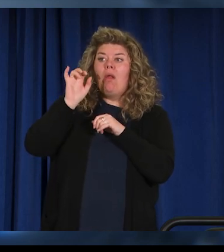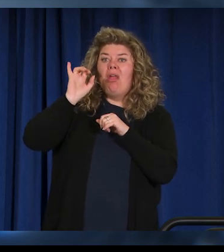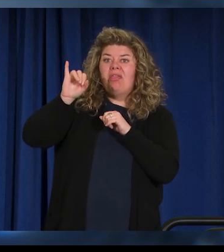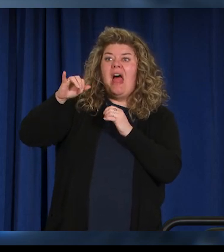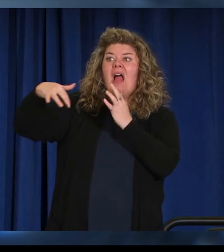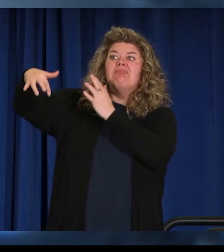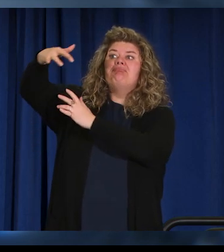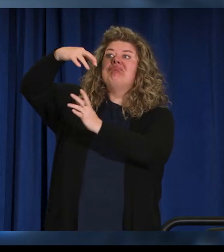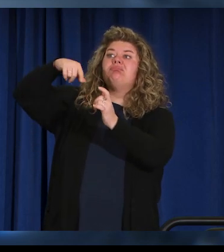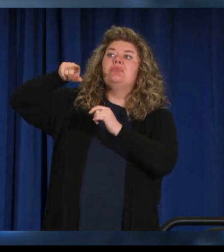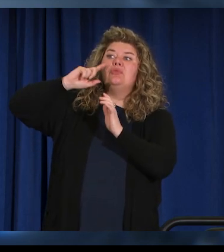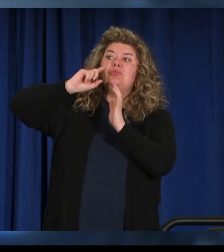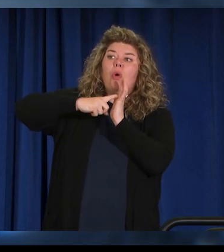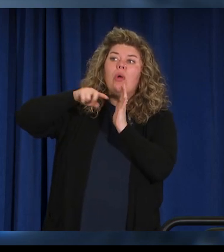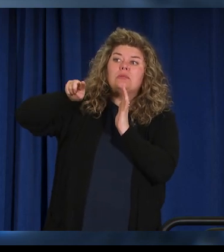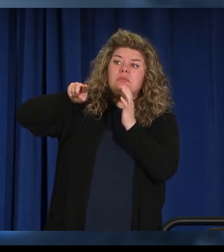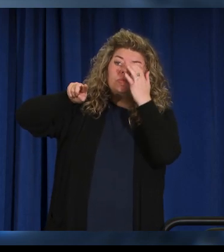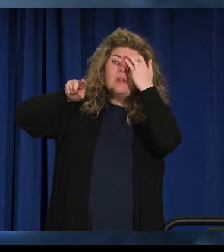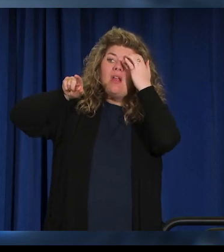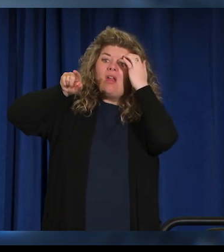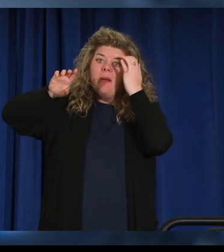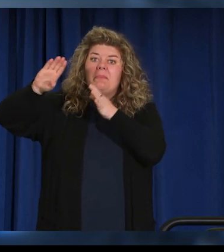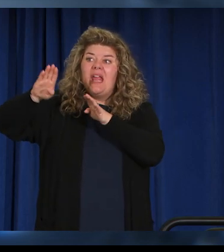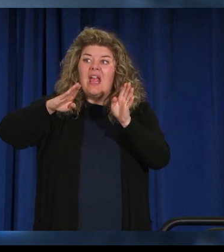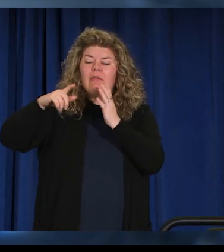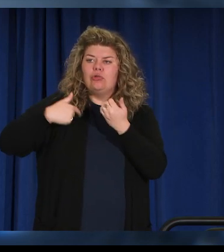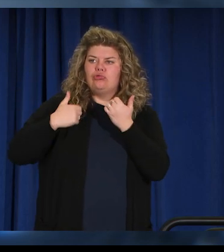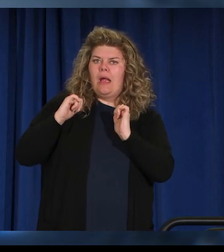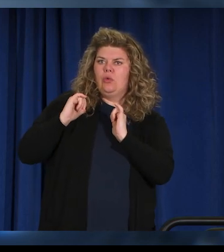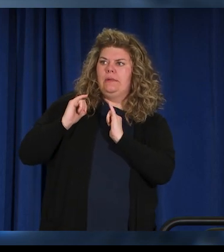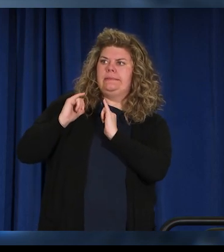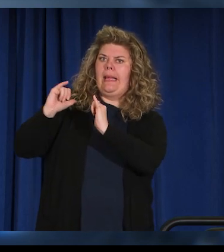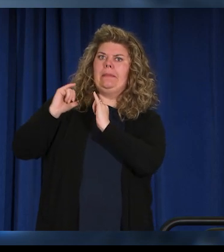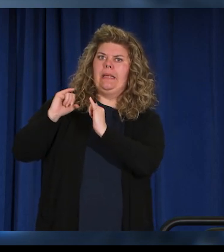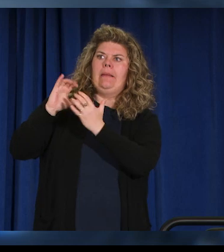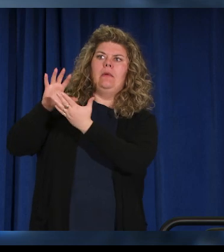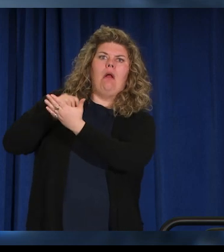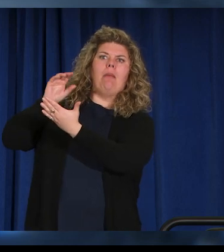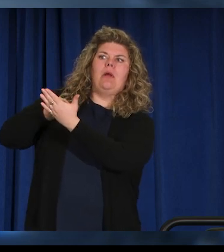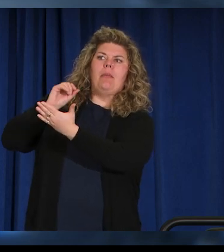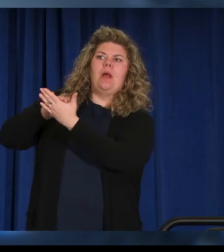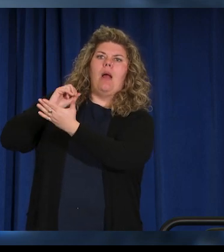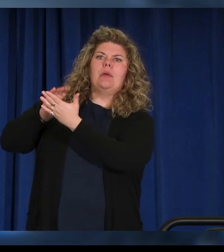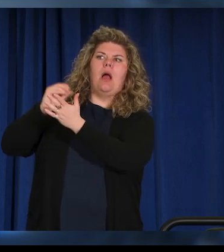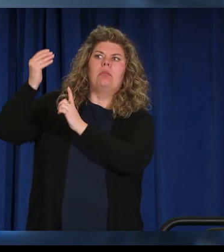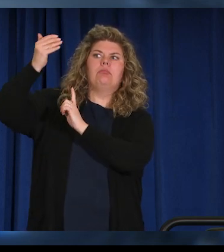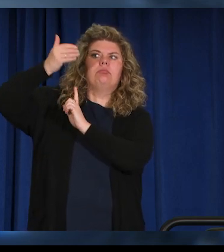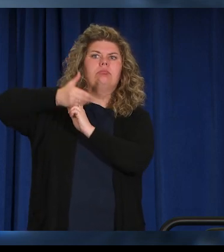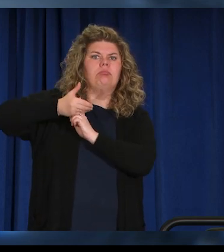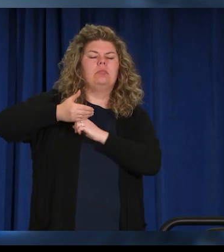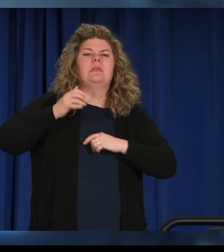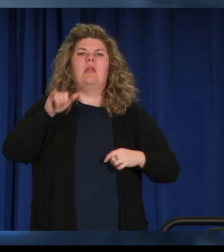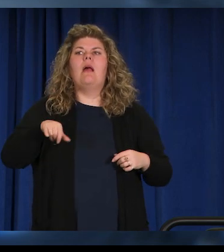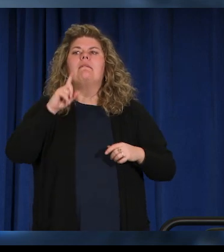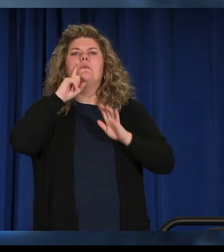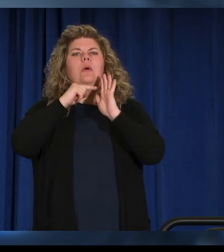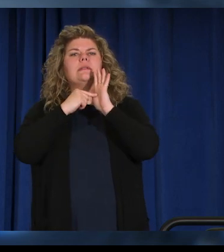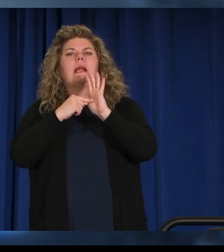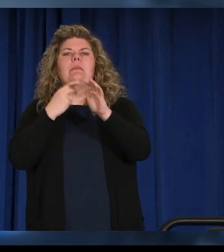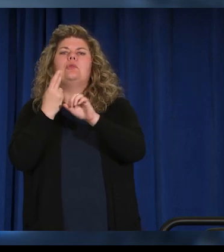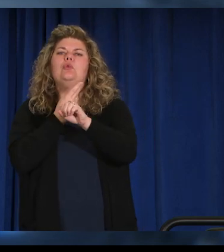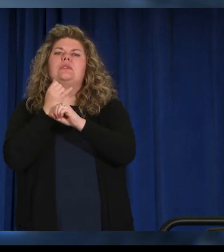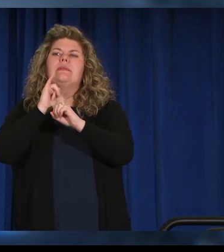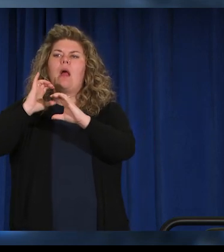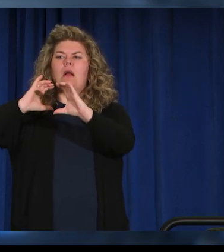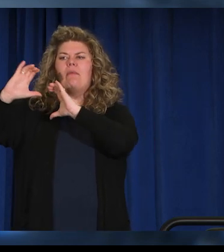has noticed or has been expressly told are situationally appropriate. So for example, using